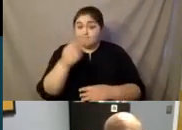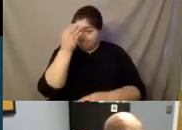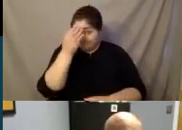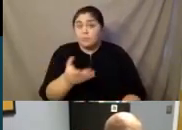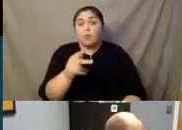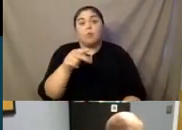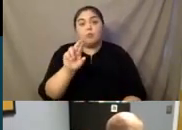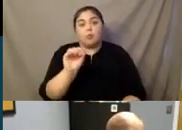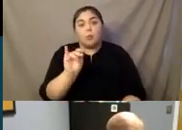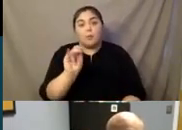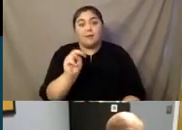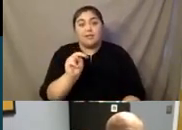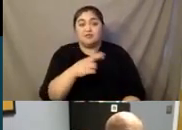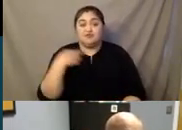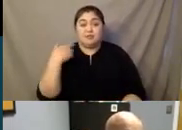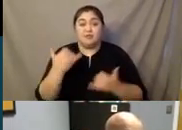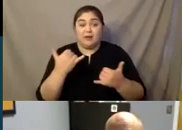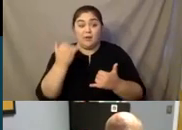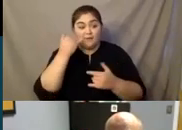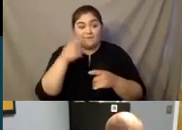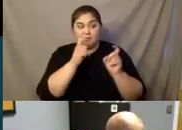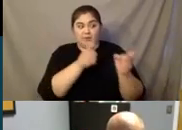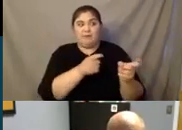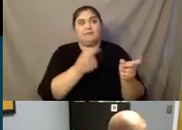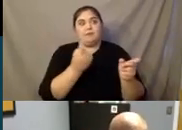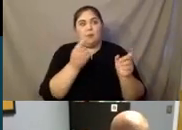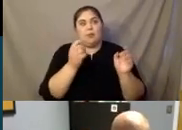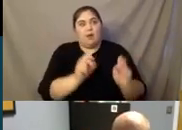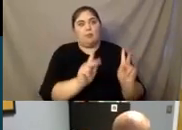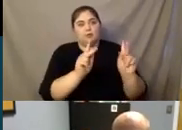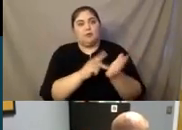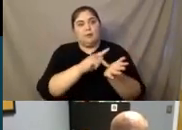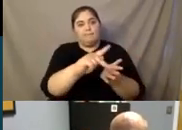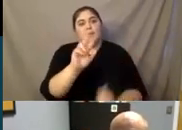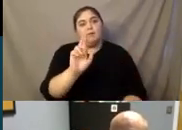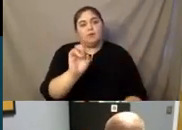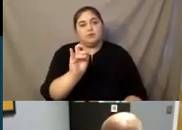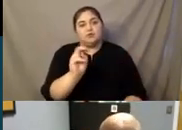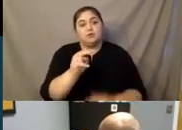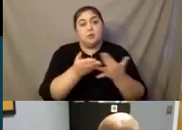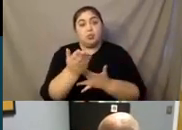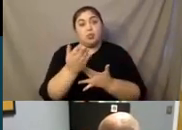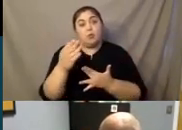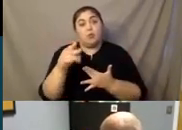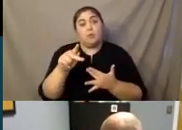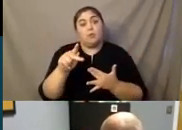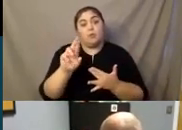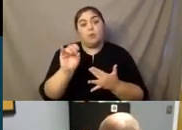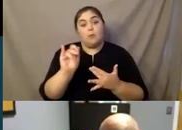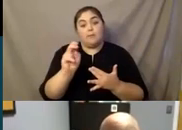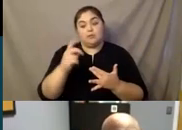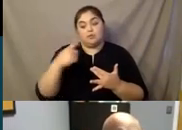because in terms of allowing somebody the opportunity to pay restitution through probation, we as the people have to be able